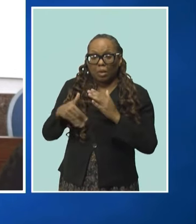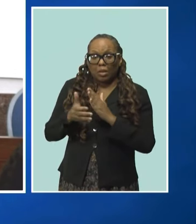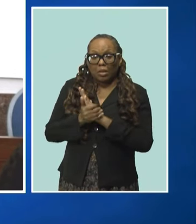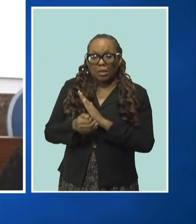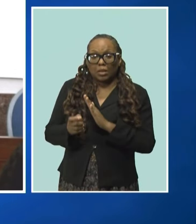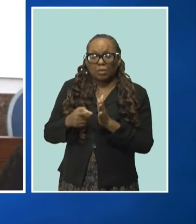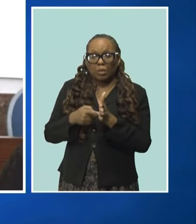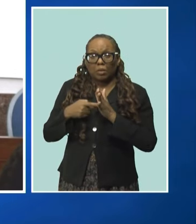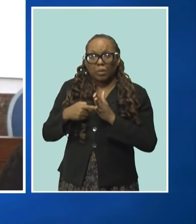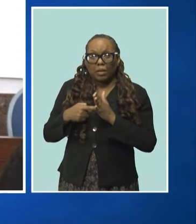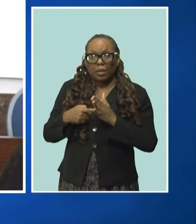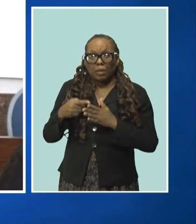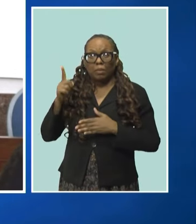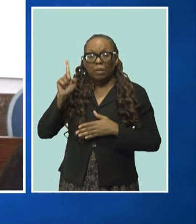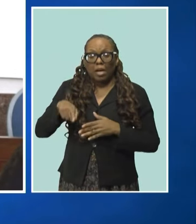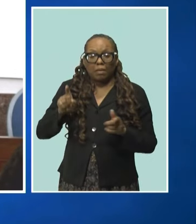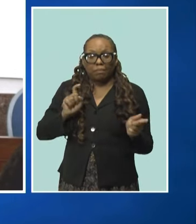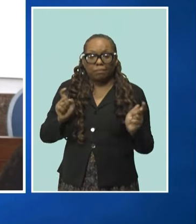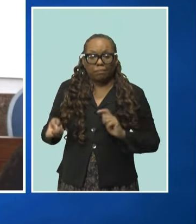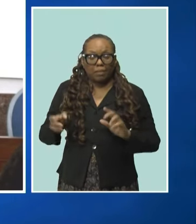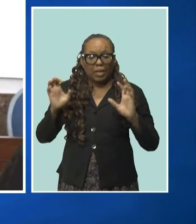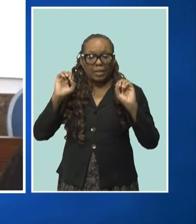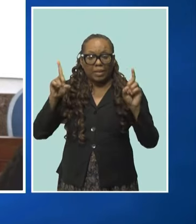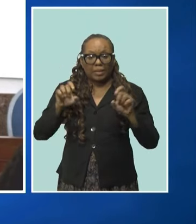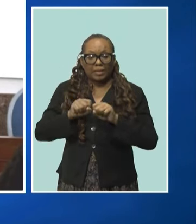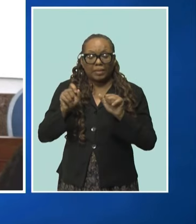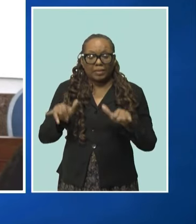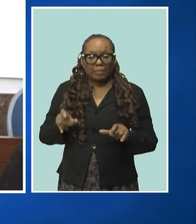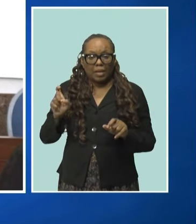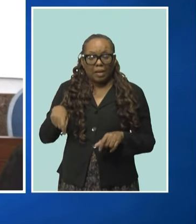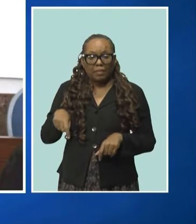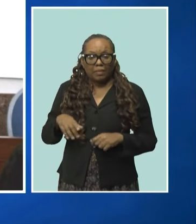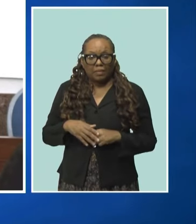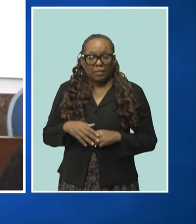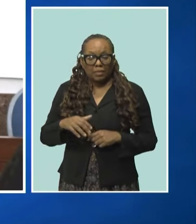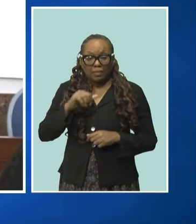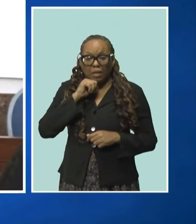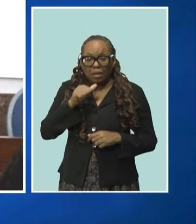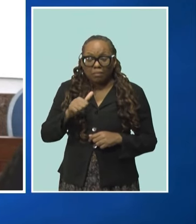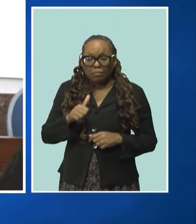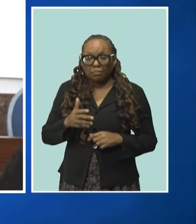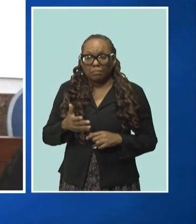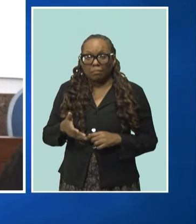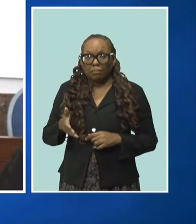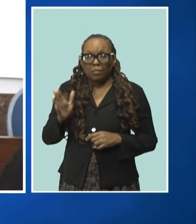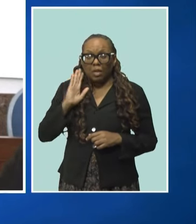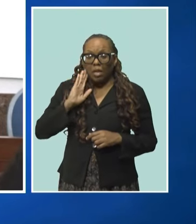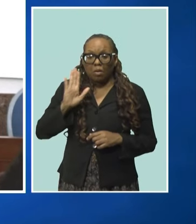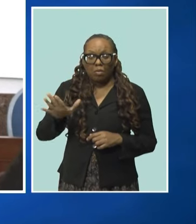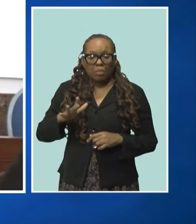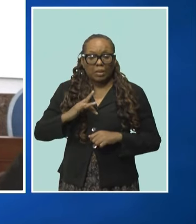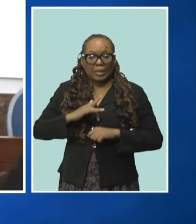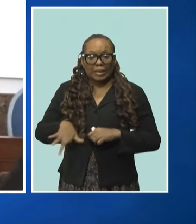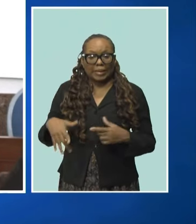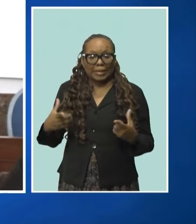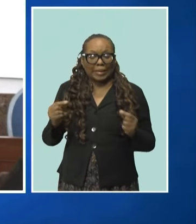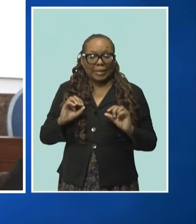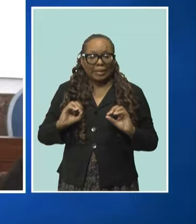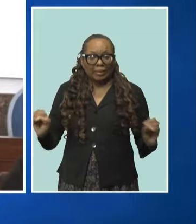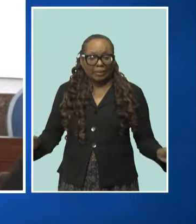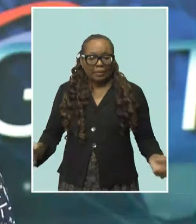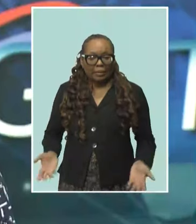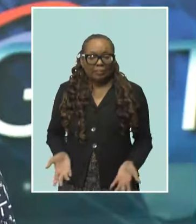for our people, we have to transform our education system. Have to. If not, we're going to be left with an empty bag in our hand. But now is the time to do